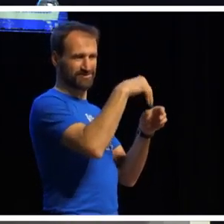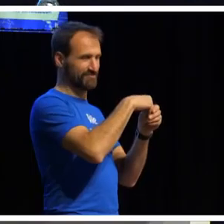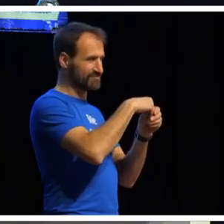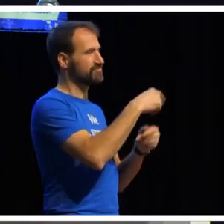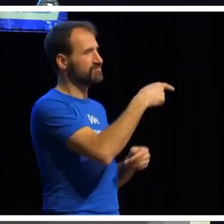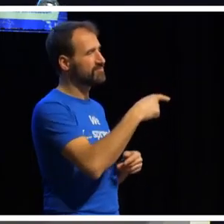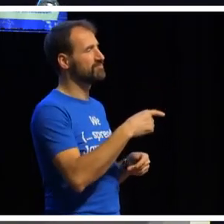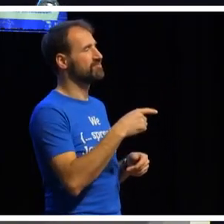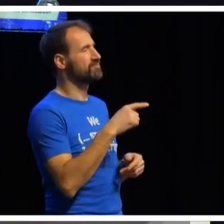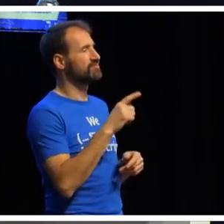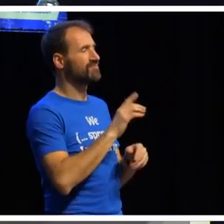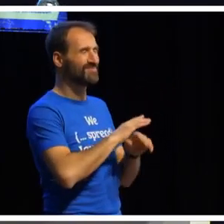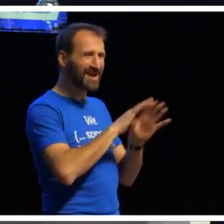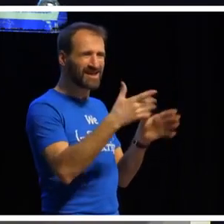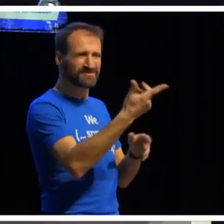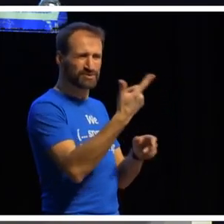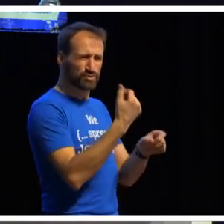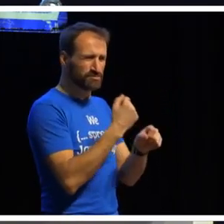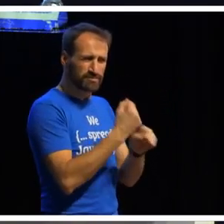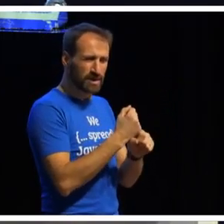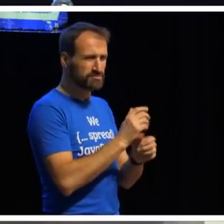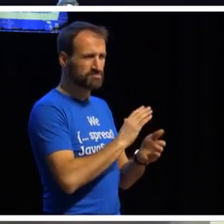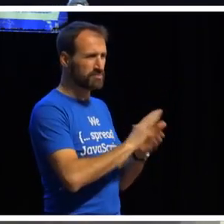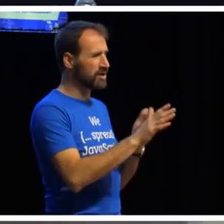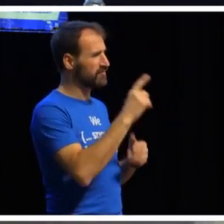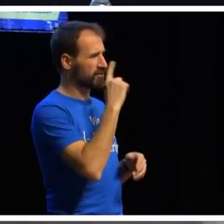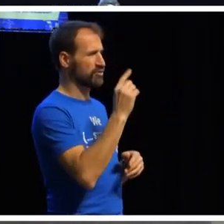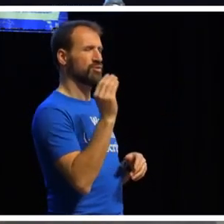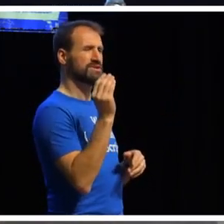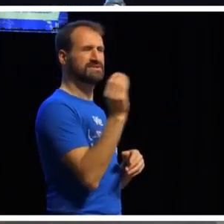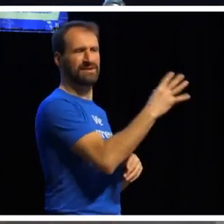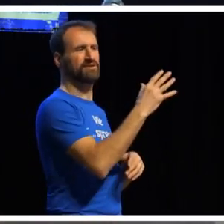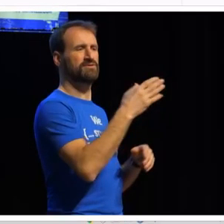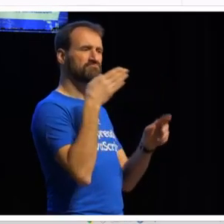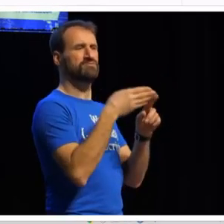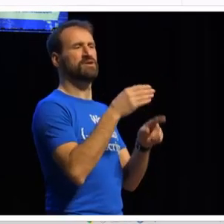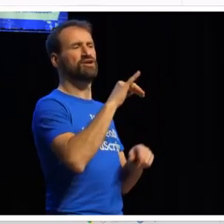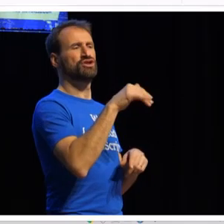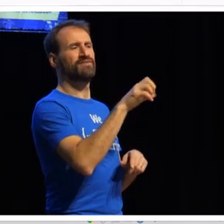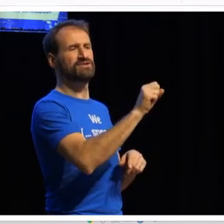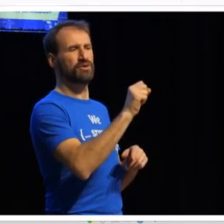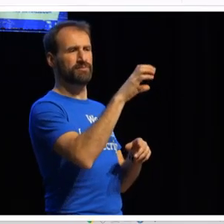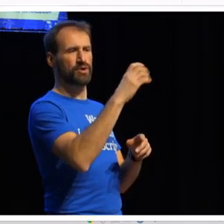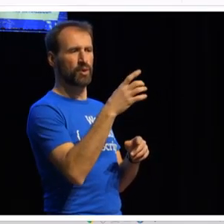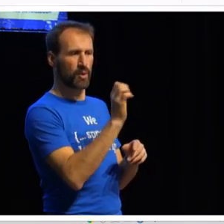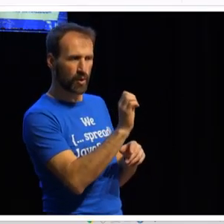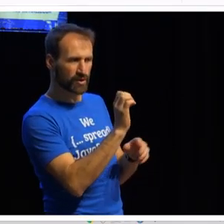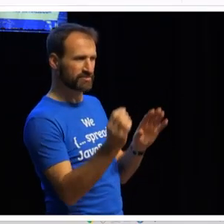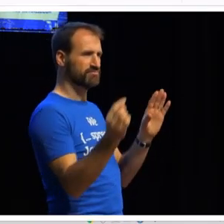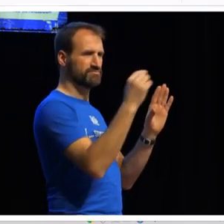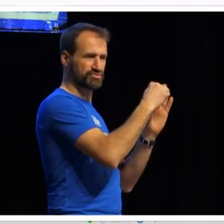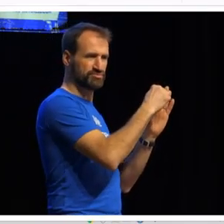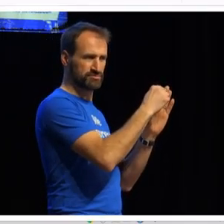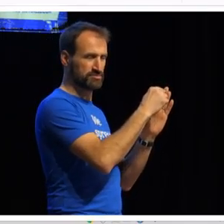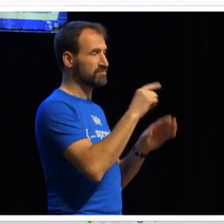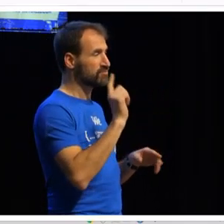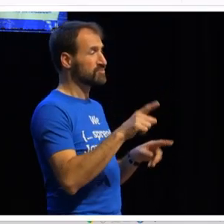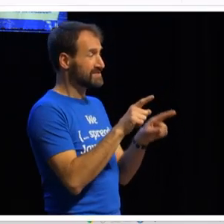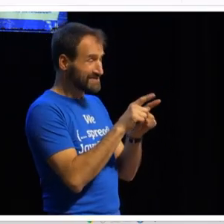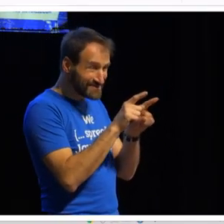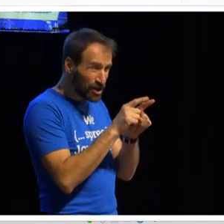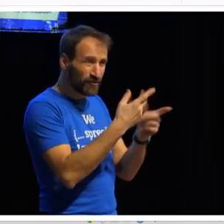very complicated. But all you have to do is send strings of JavaScript code directly to it, and you can execute them. So in the same way, you can send code that'll